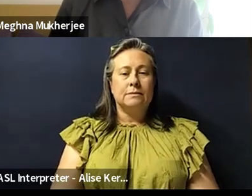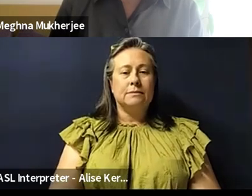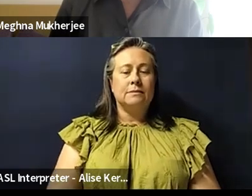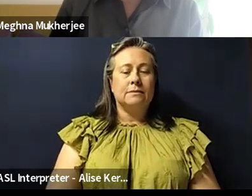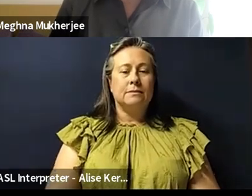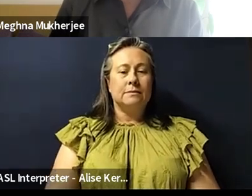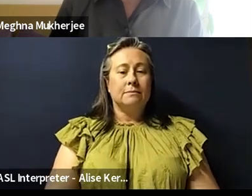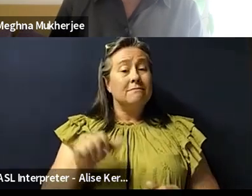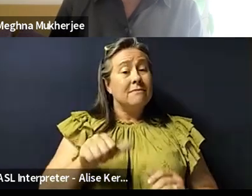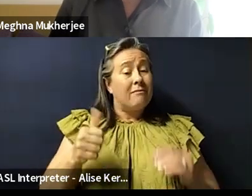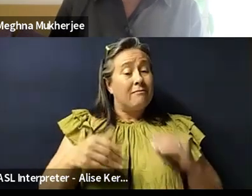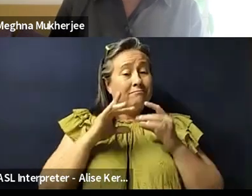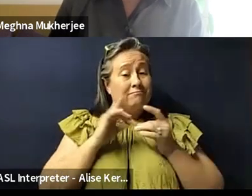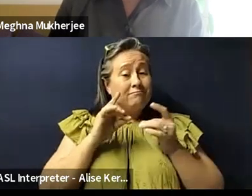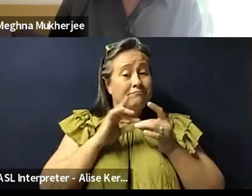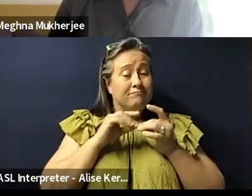Anyone else?